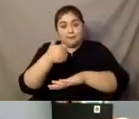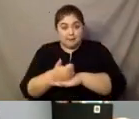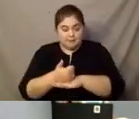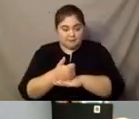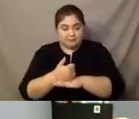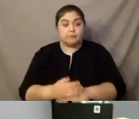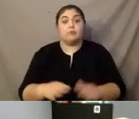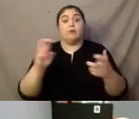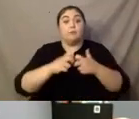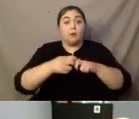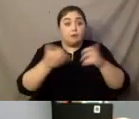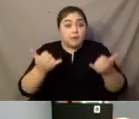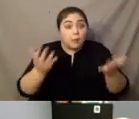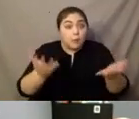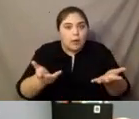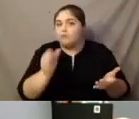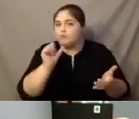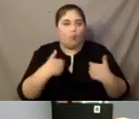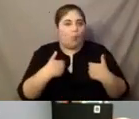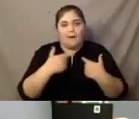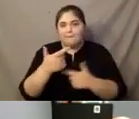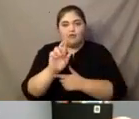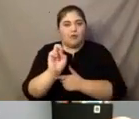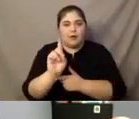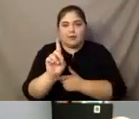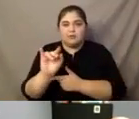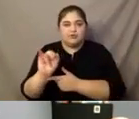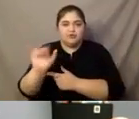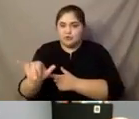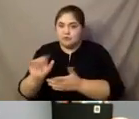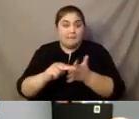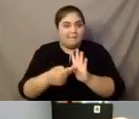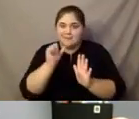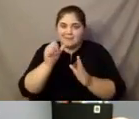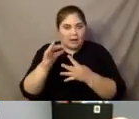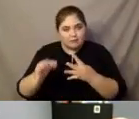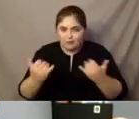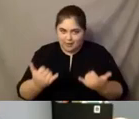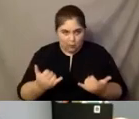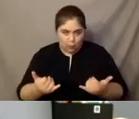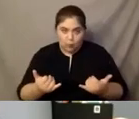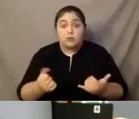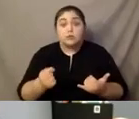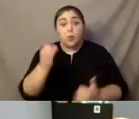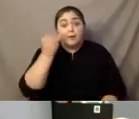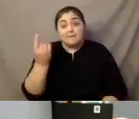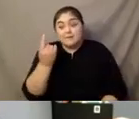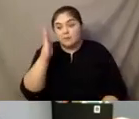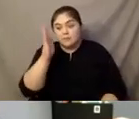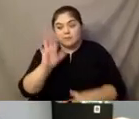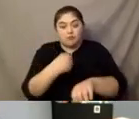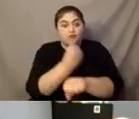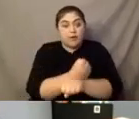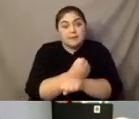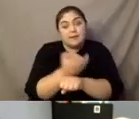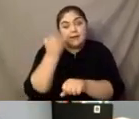don't have grand juries, which means that that's not an option right now. So if someone's going to be arrested and if they're